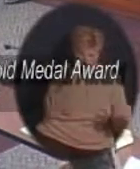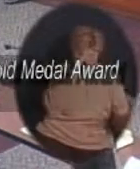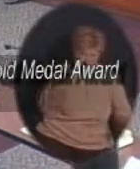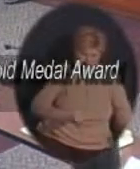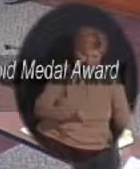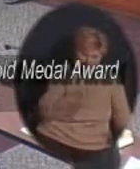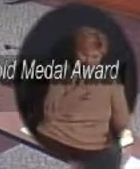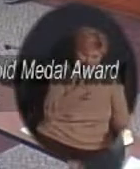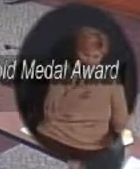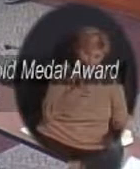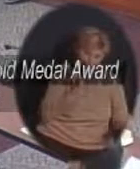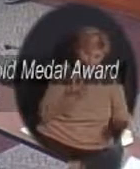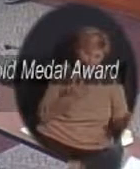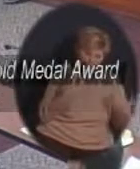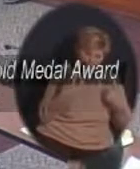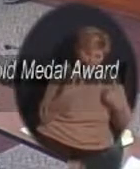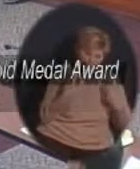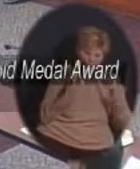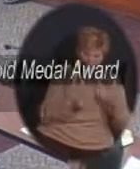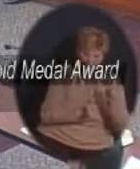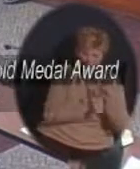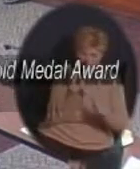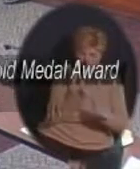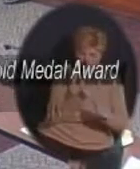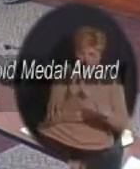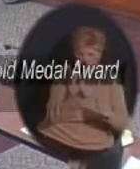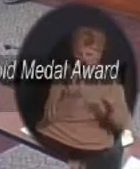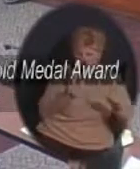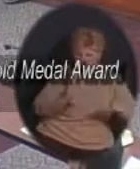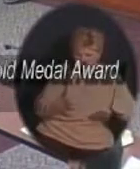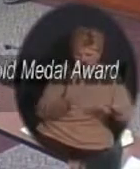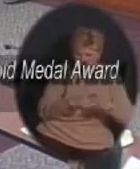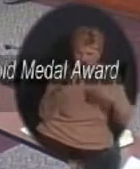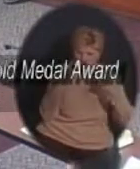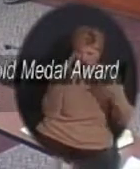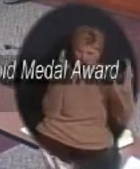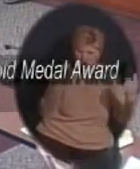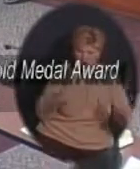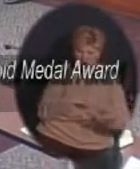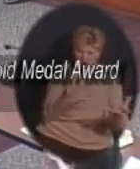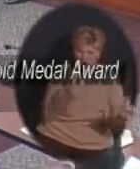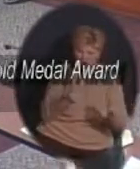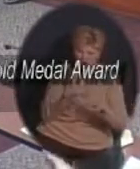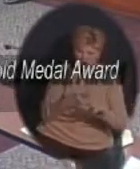Board of Education on the Gold Medal Award from Expansion Management Magazine.